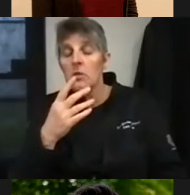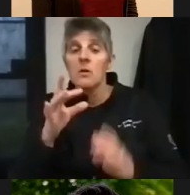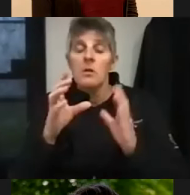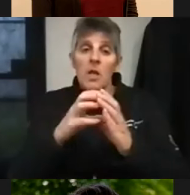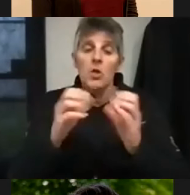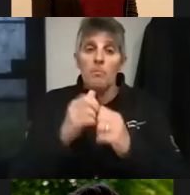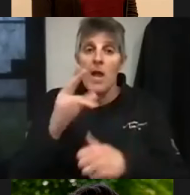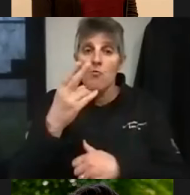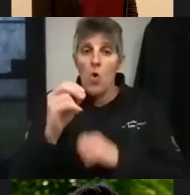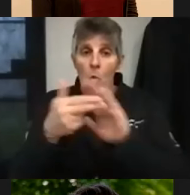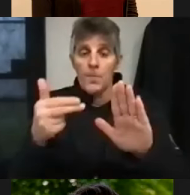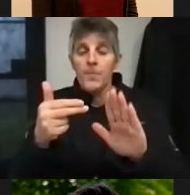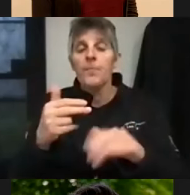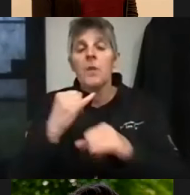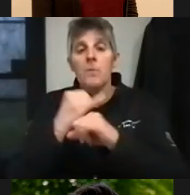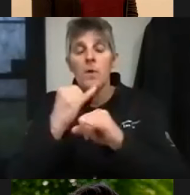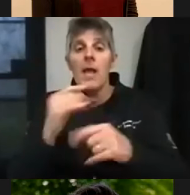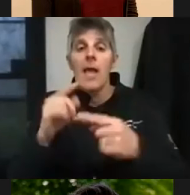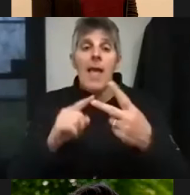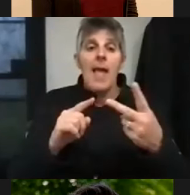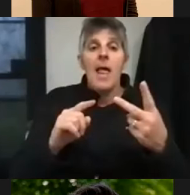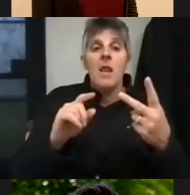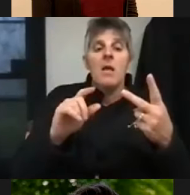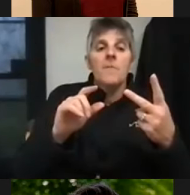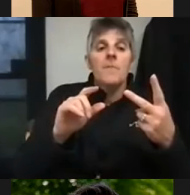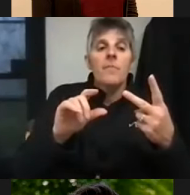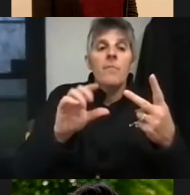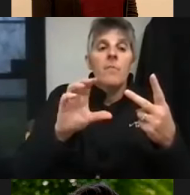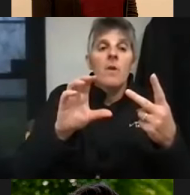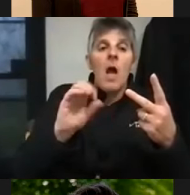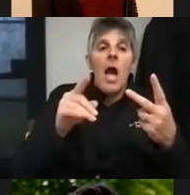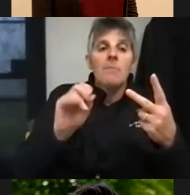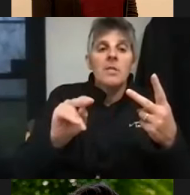rhodopsin immunoreactivity and coneopsin labeled by bluopsin